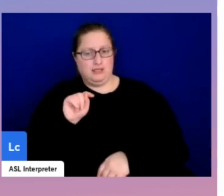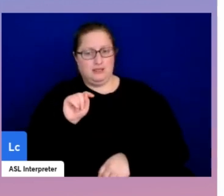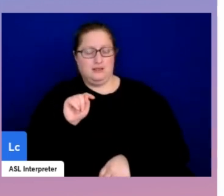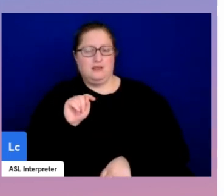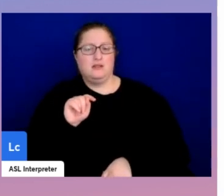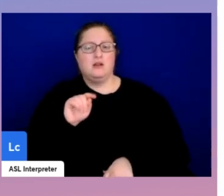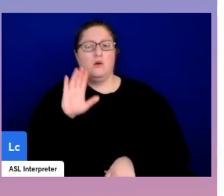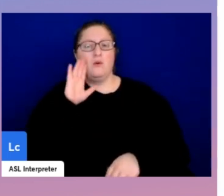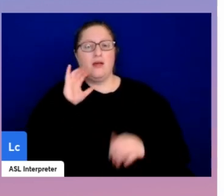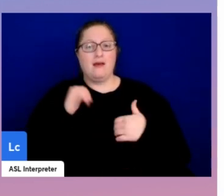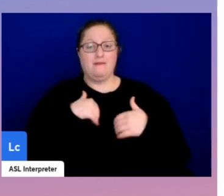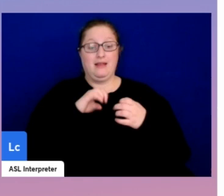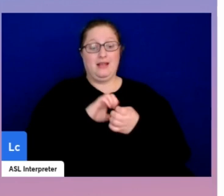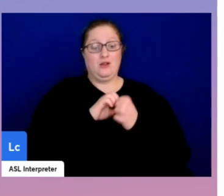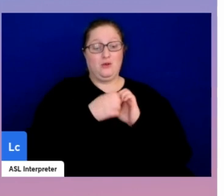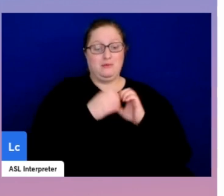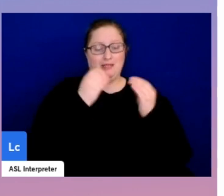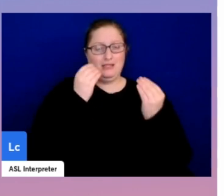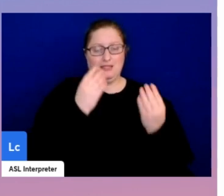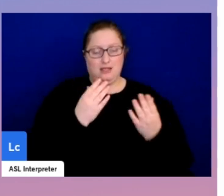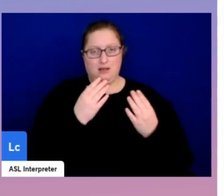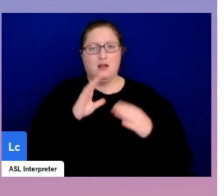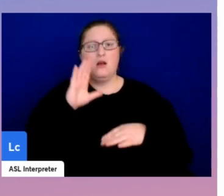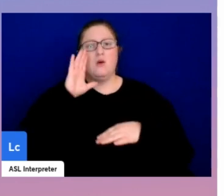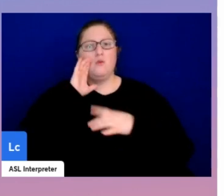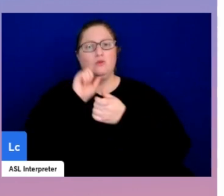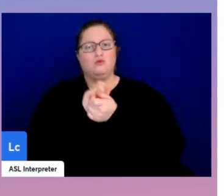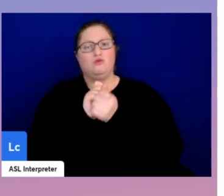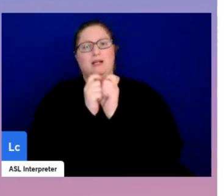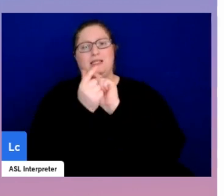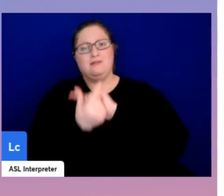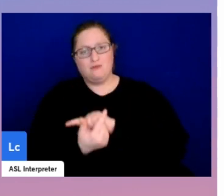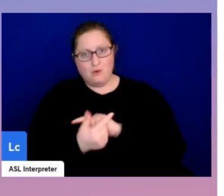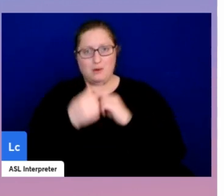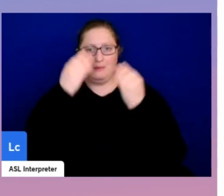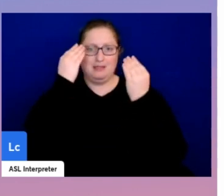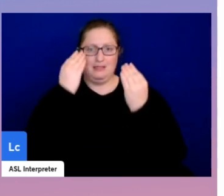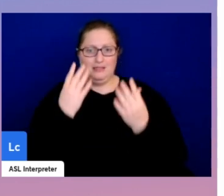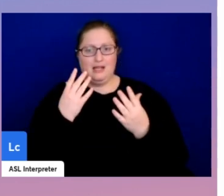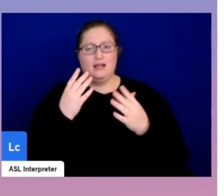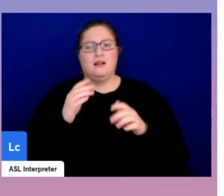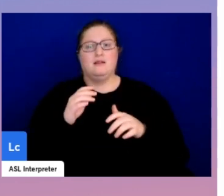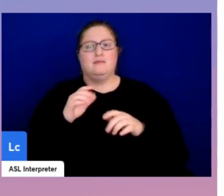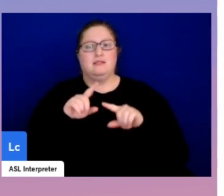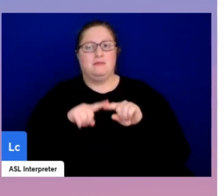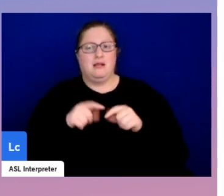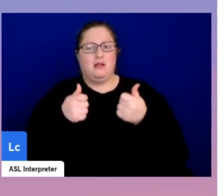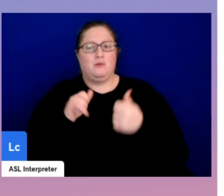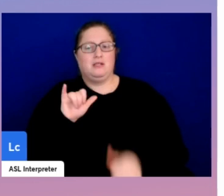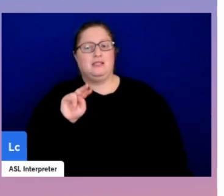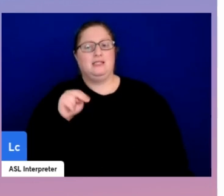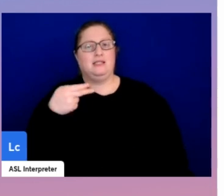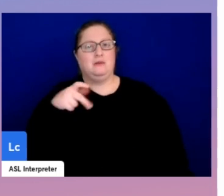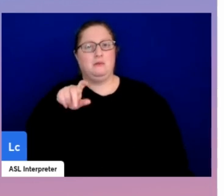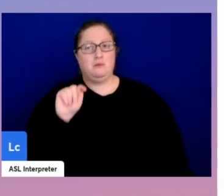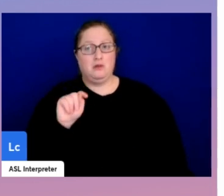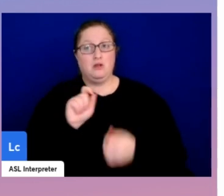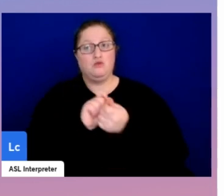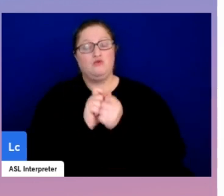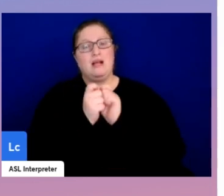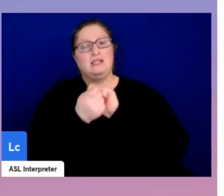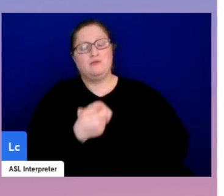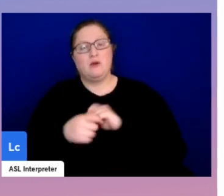quote-unquote encrypting data, it actually transforms data given the input. Now, when we talk about Transform, there's really